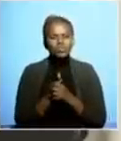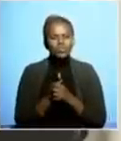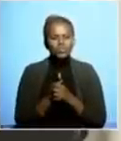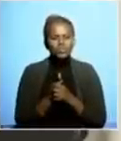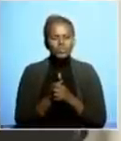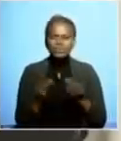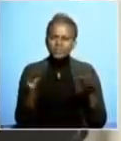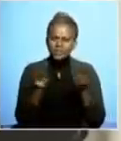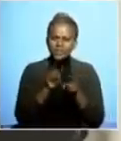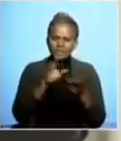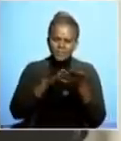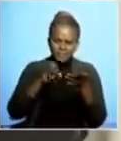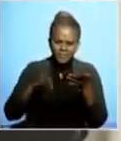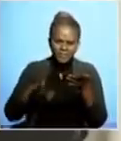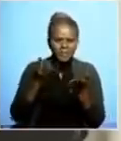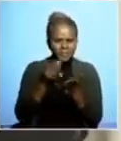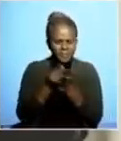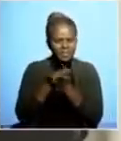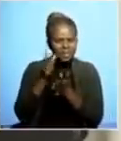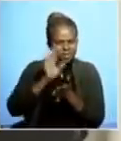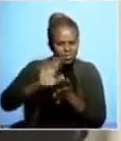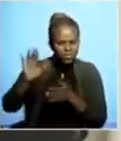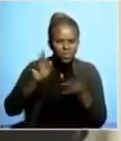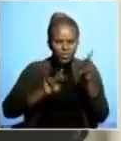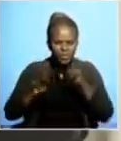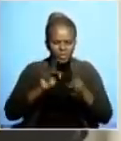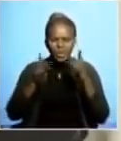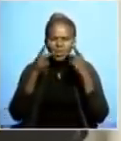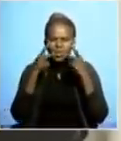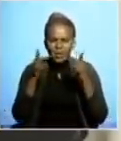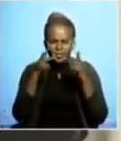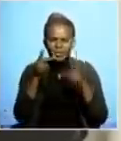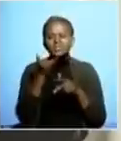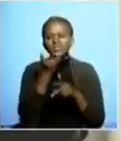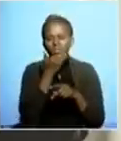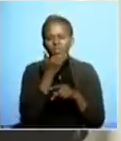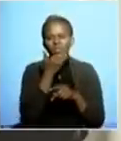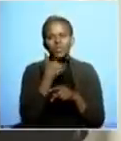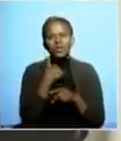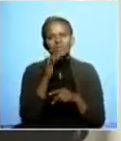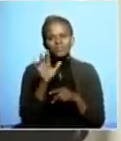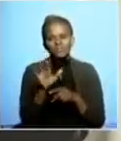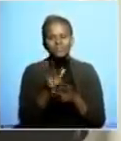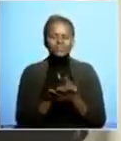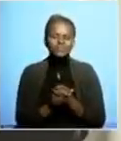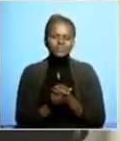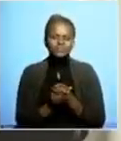Taking away money that belongs to public, to the public, it is wrong.